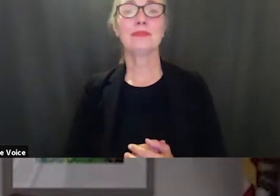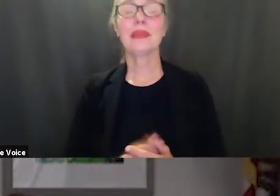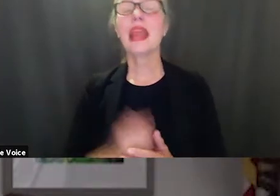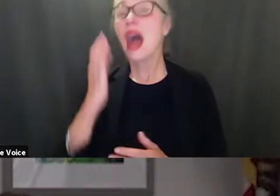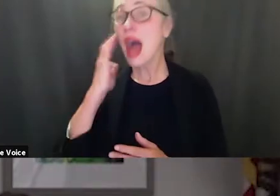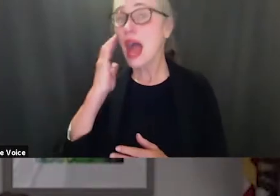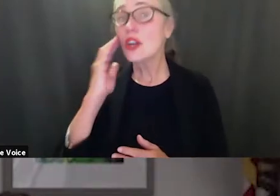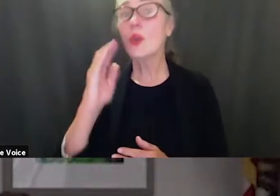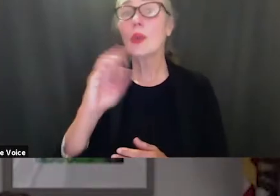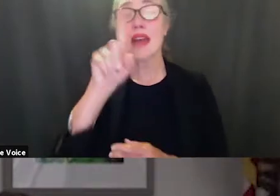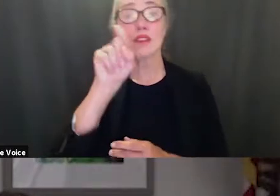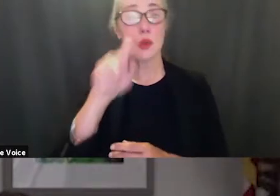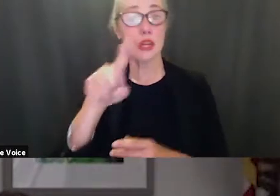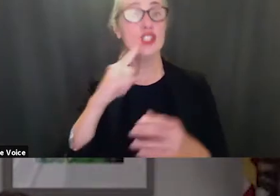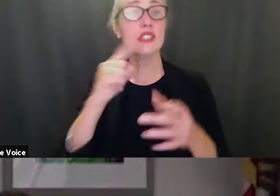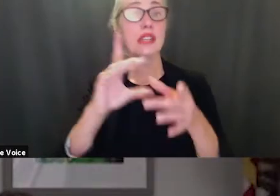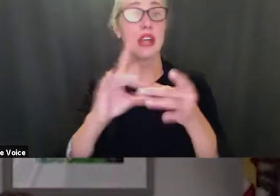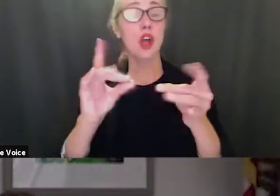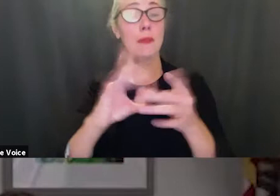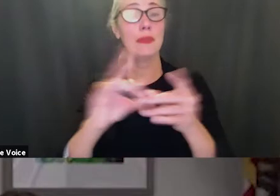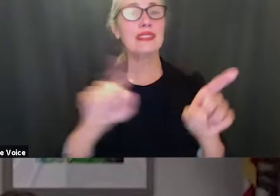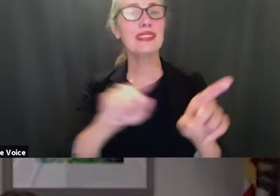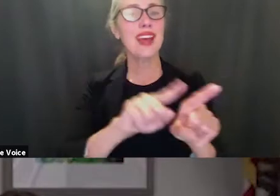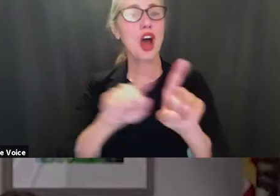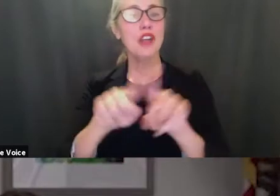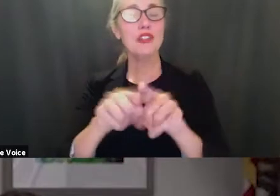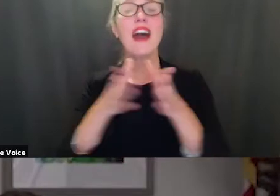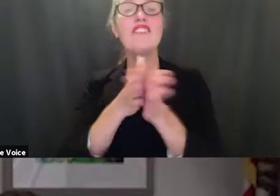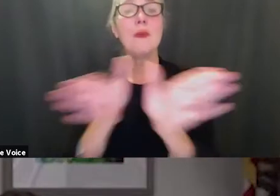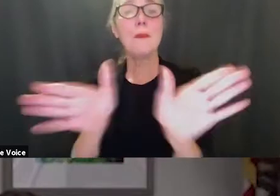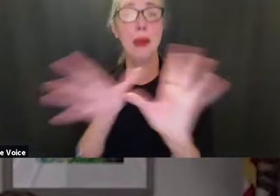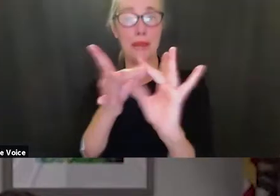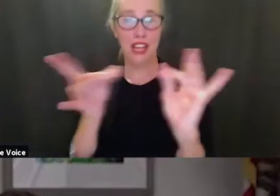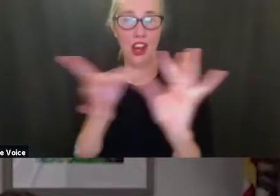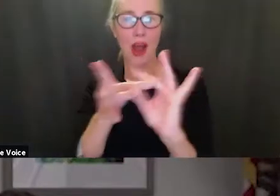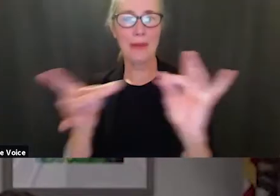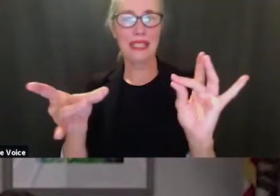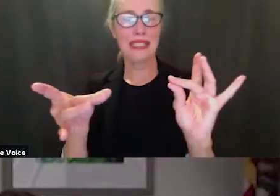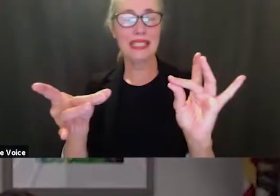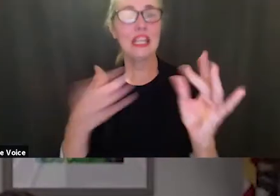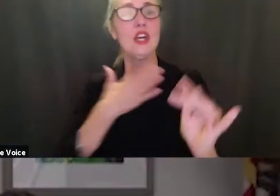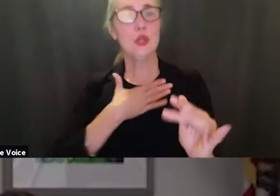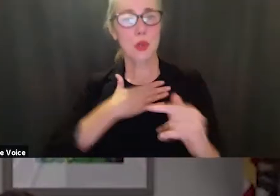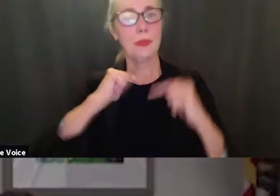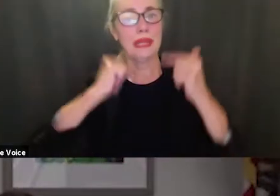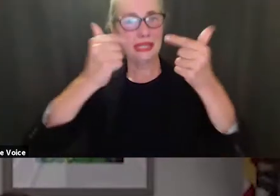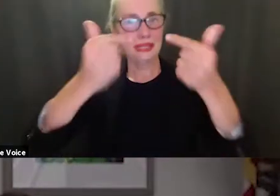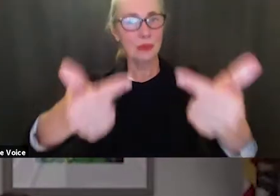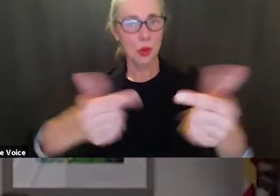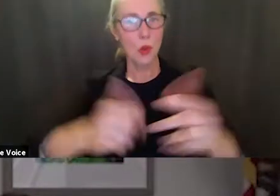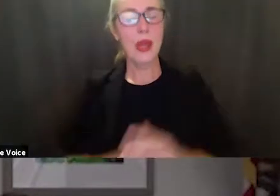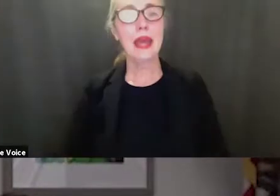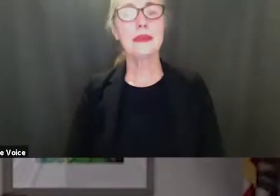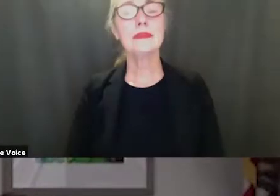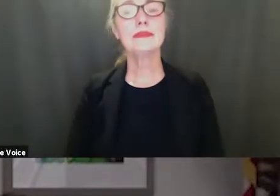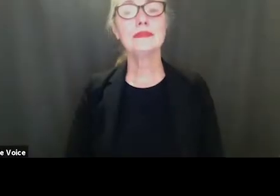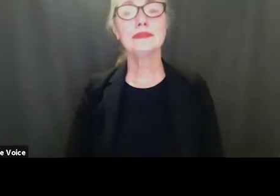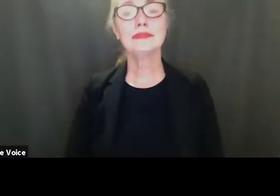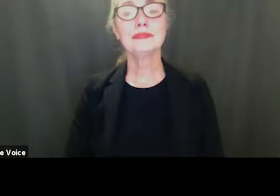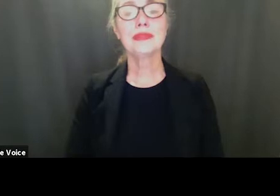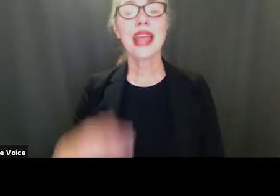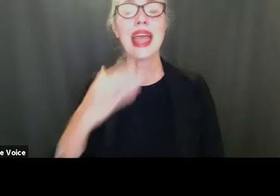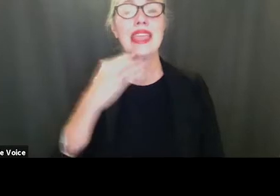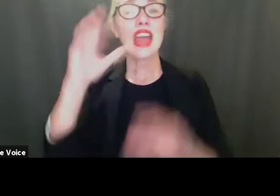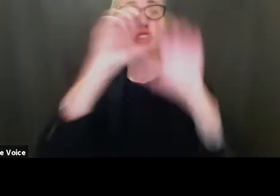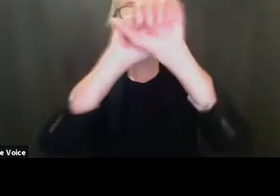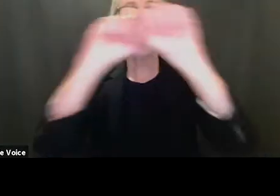and comments, but we also have public comments. So please go ahead. Thank you, President Ford. We